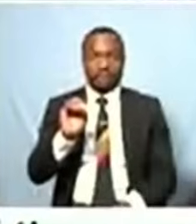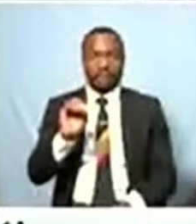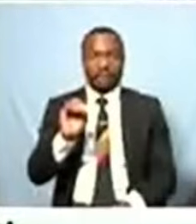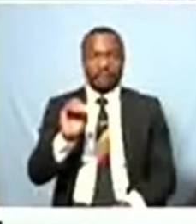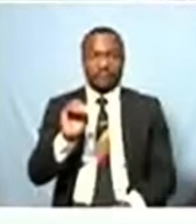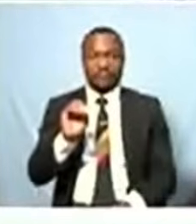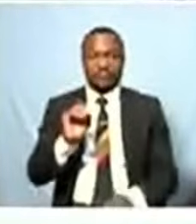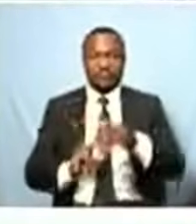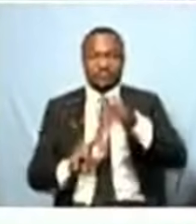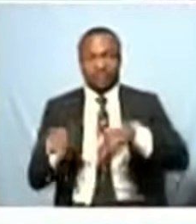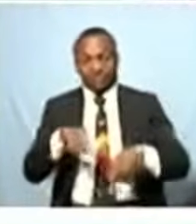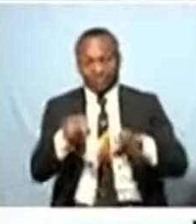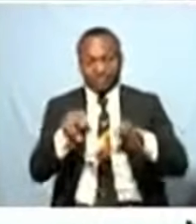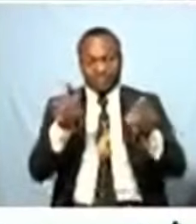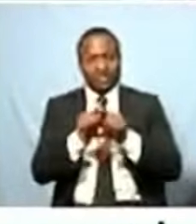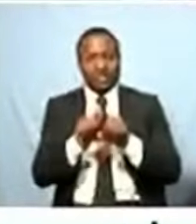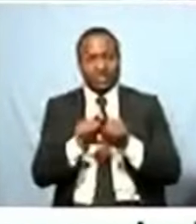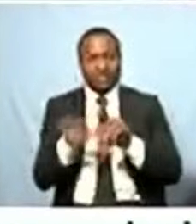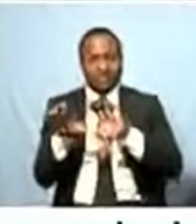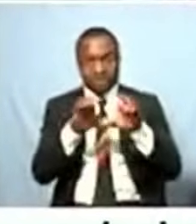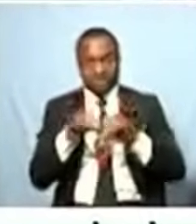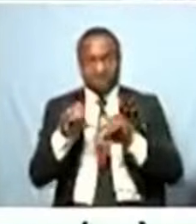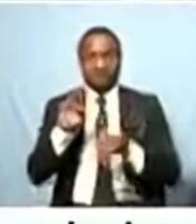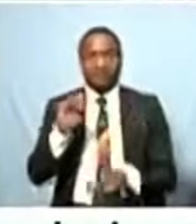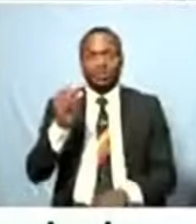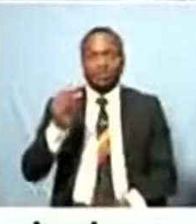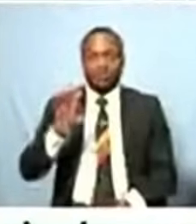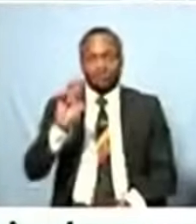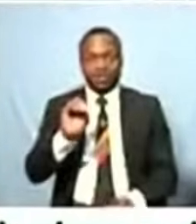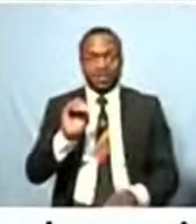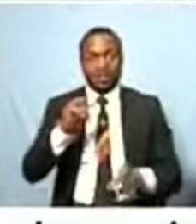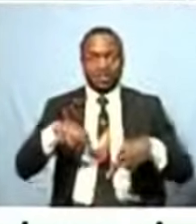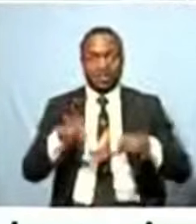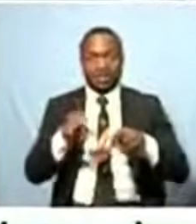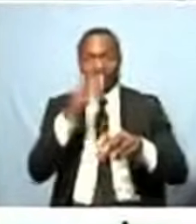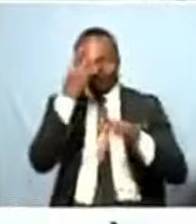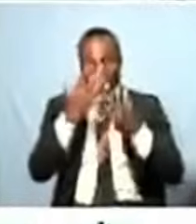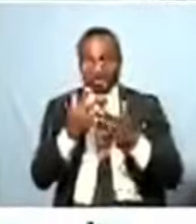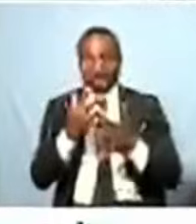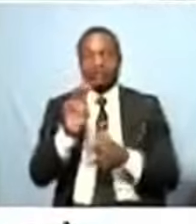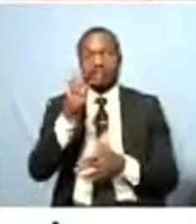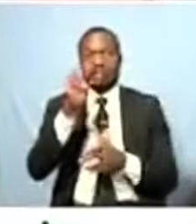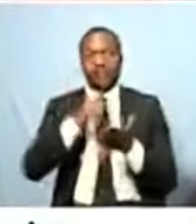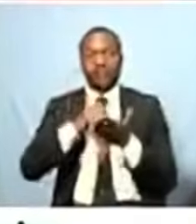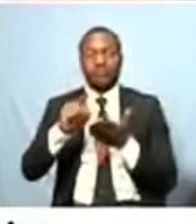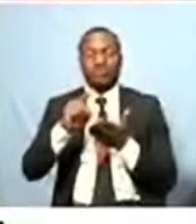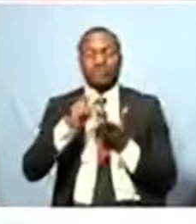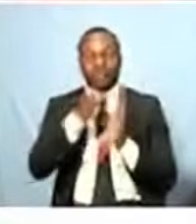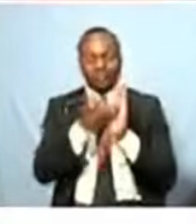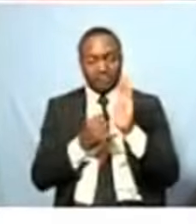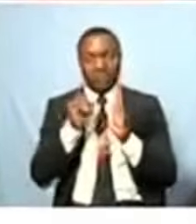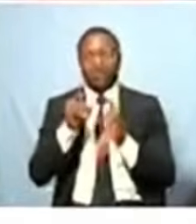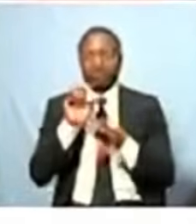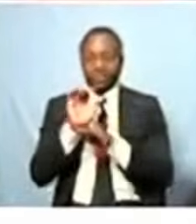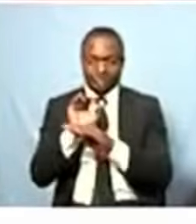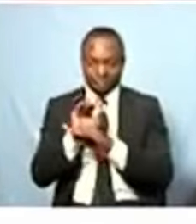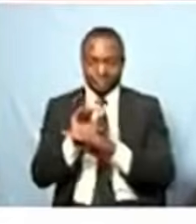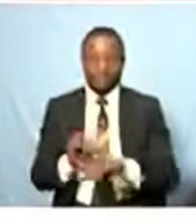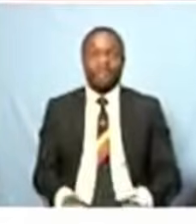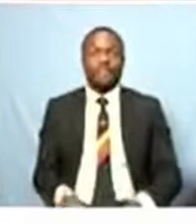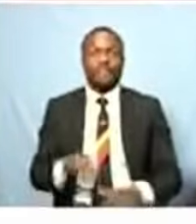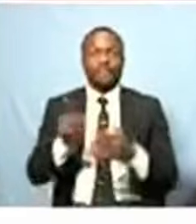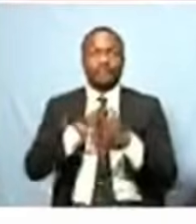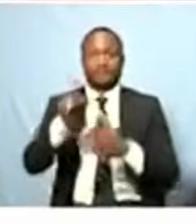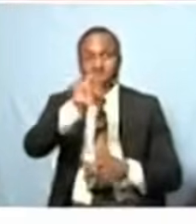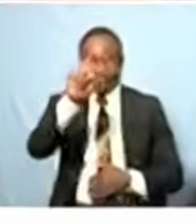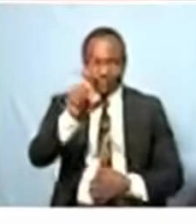Road. So expect me in the second week of January. Thank you, Madam Speaker. Thank you. That was a comment.